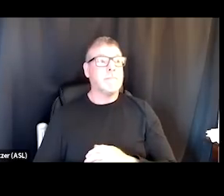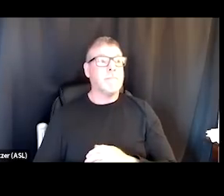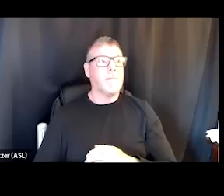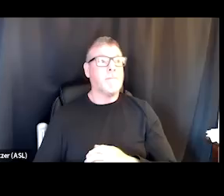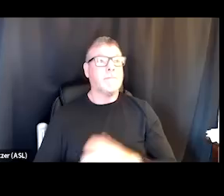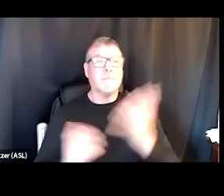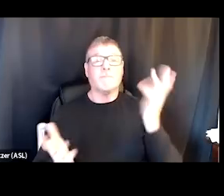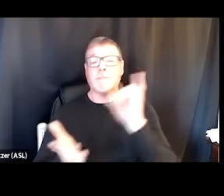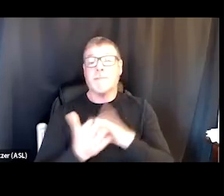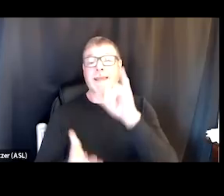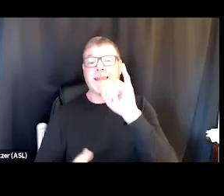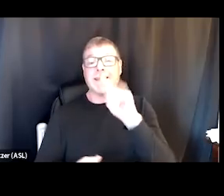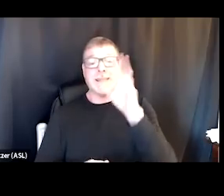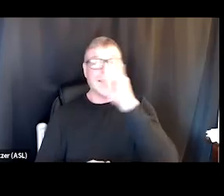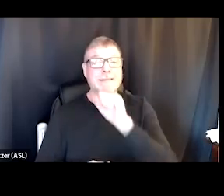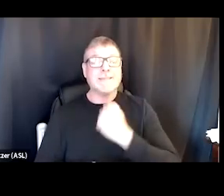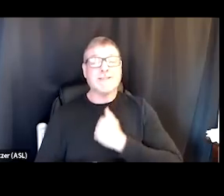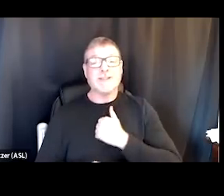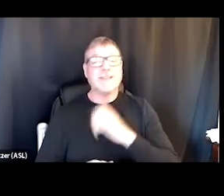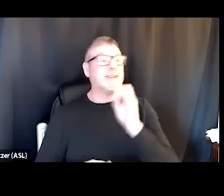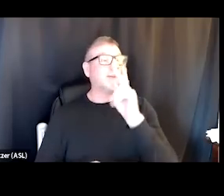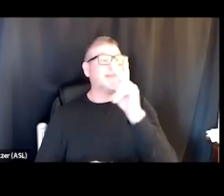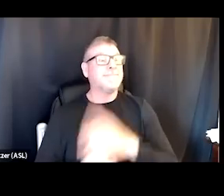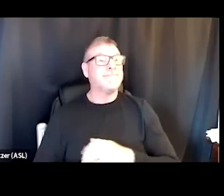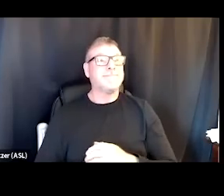that's it. Okay. Sorry.